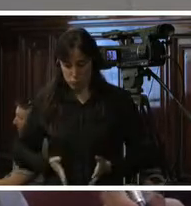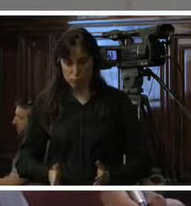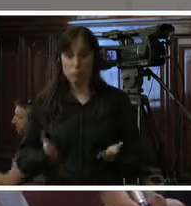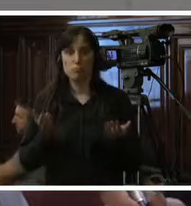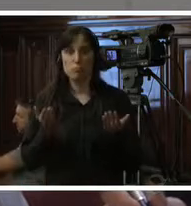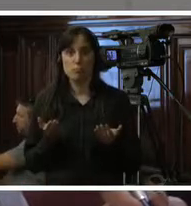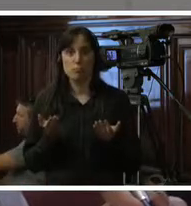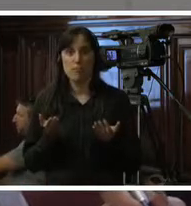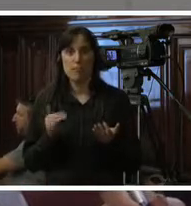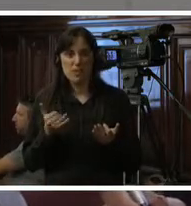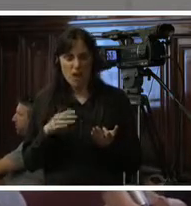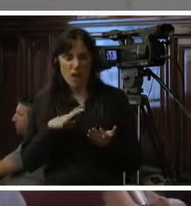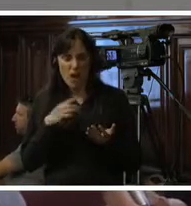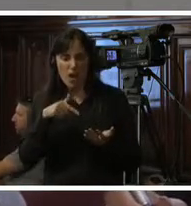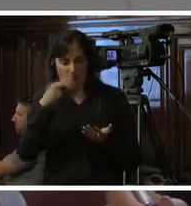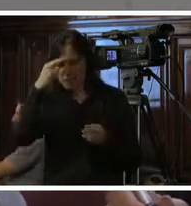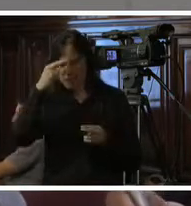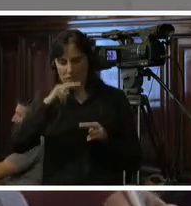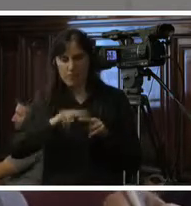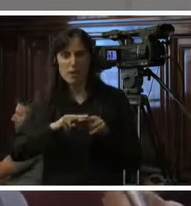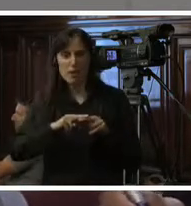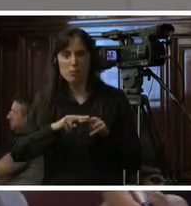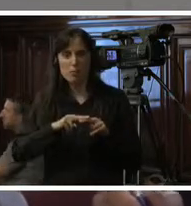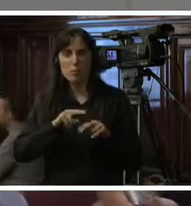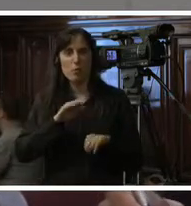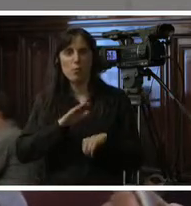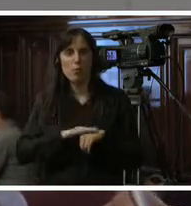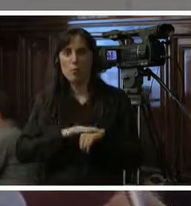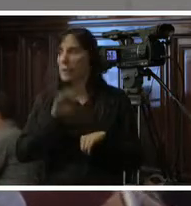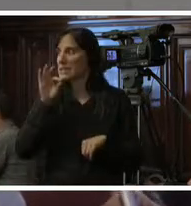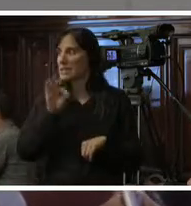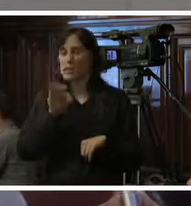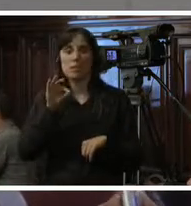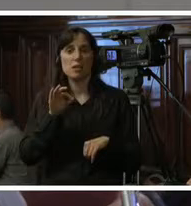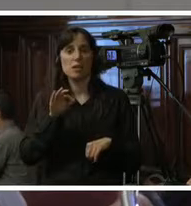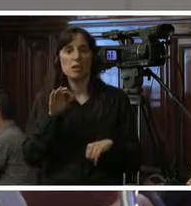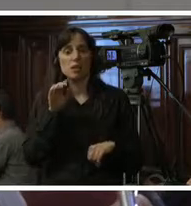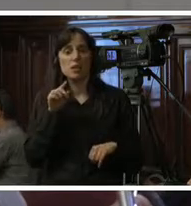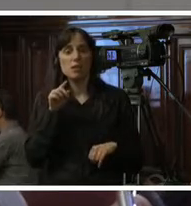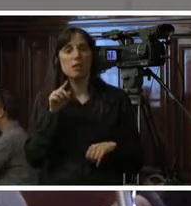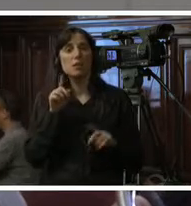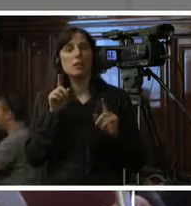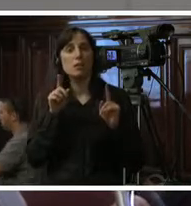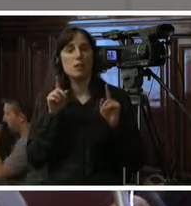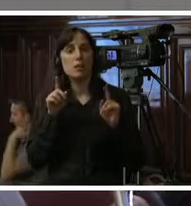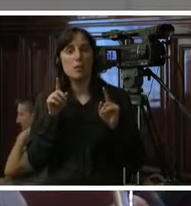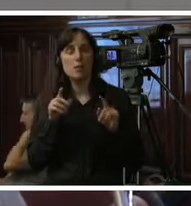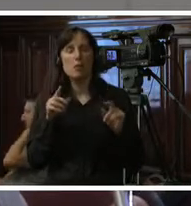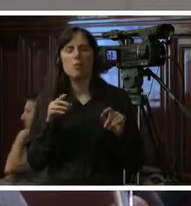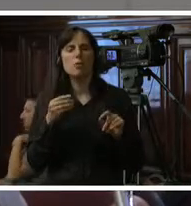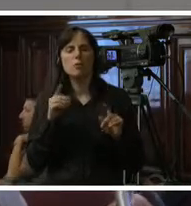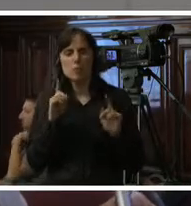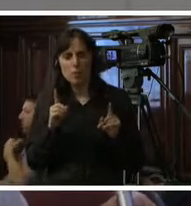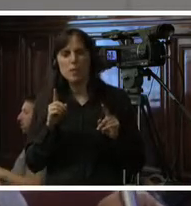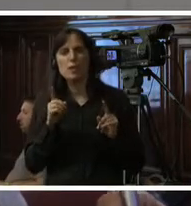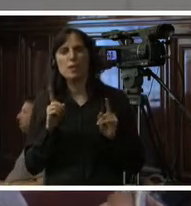who suffer from this syndrome, but what is the impact on them